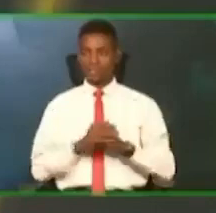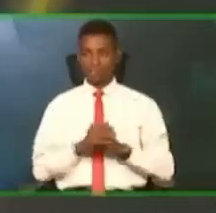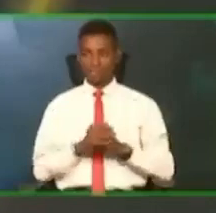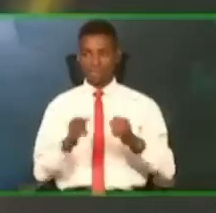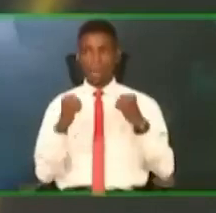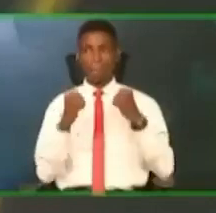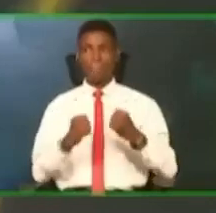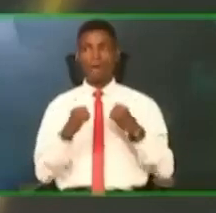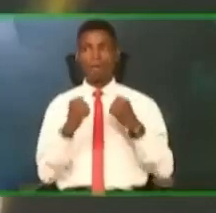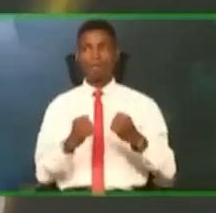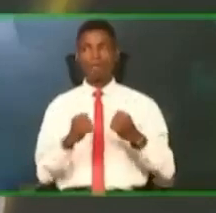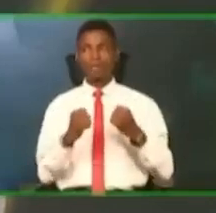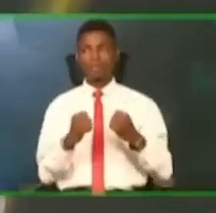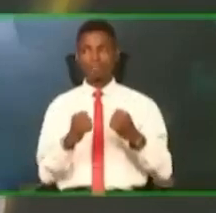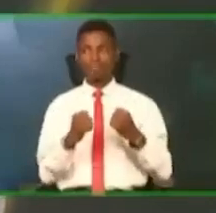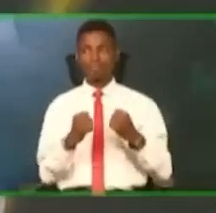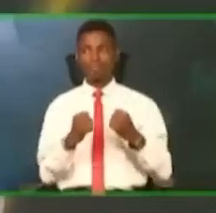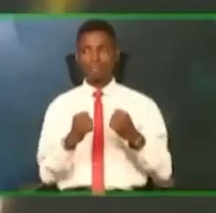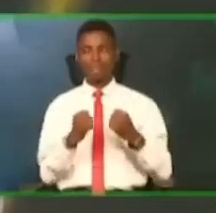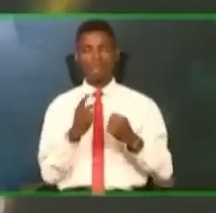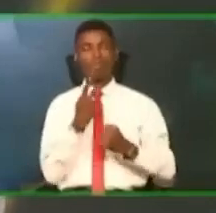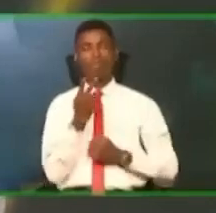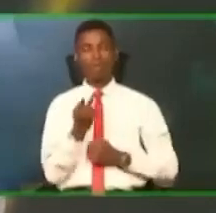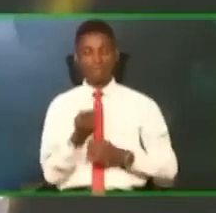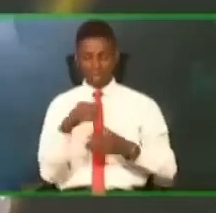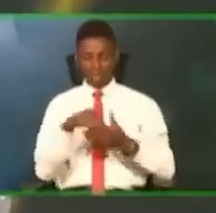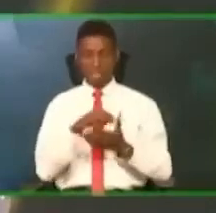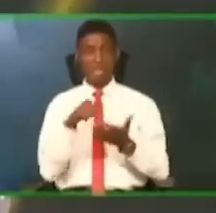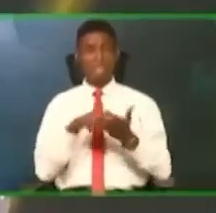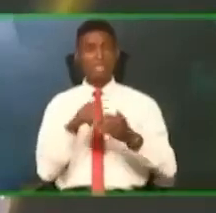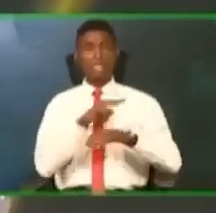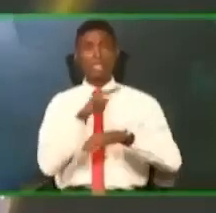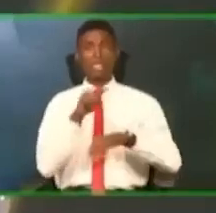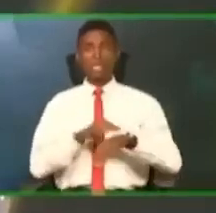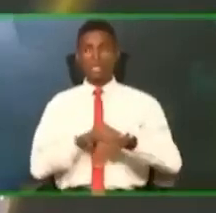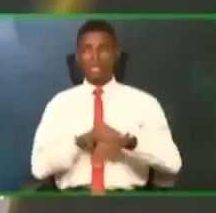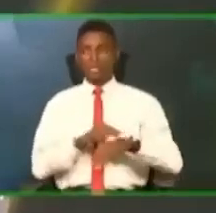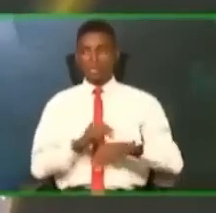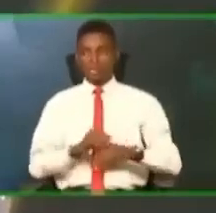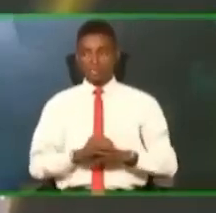a very powerful imagined voice in this nation.